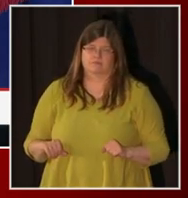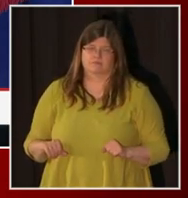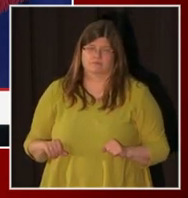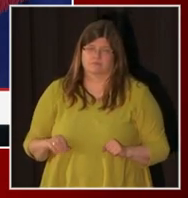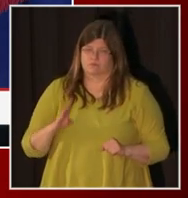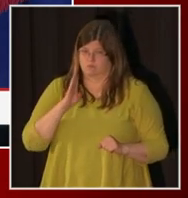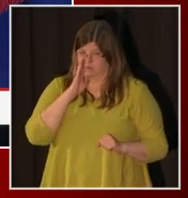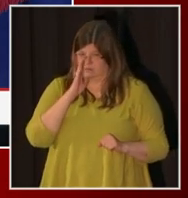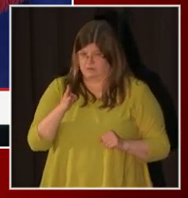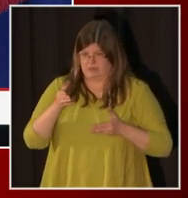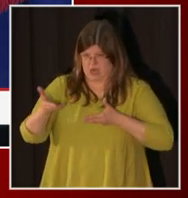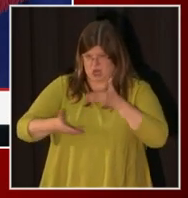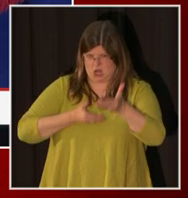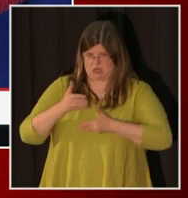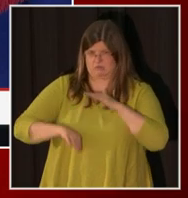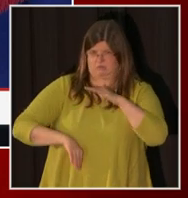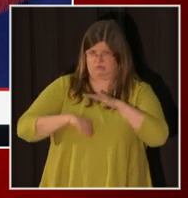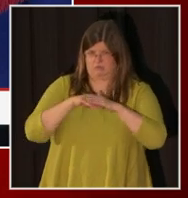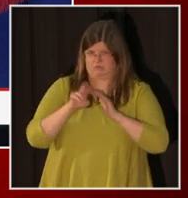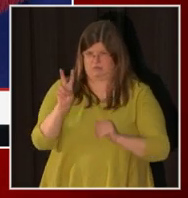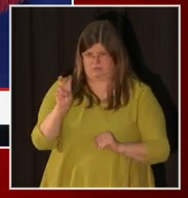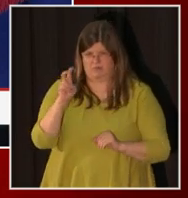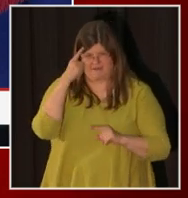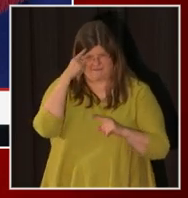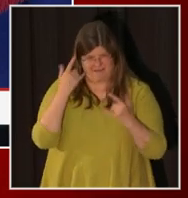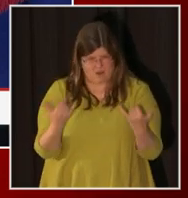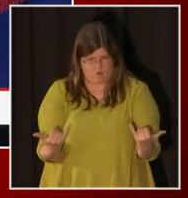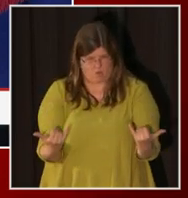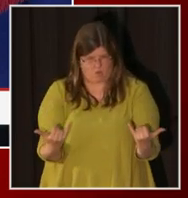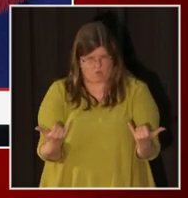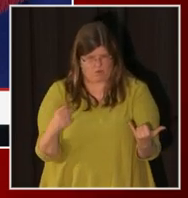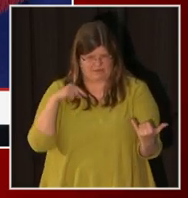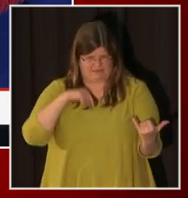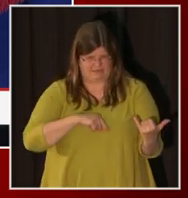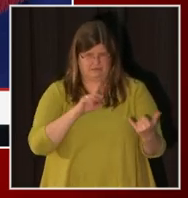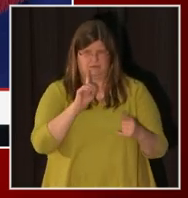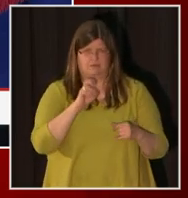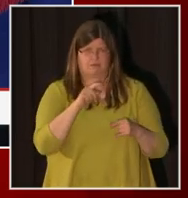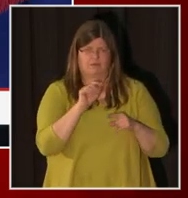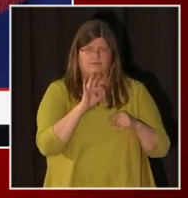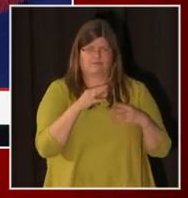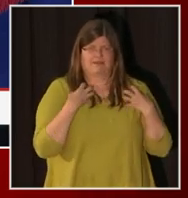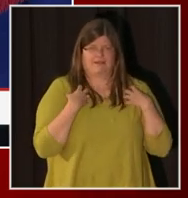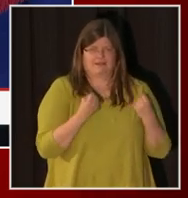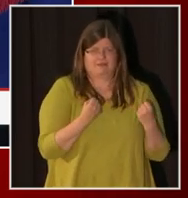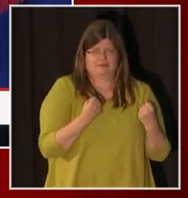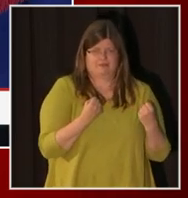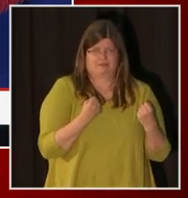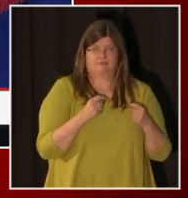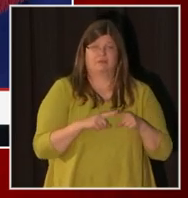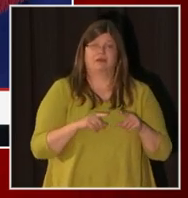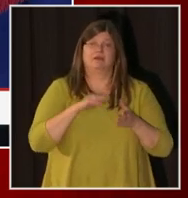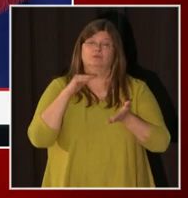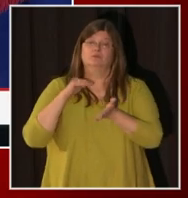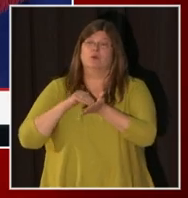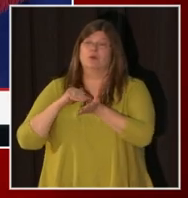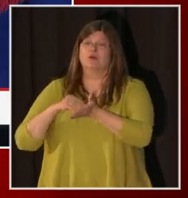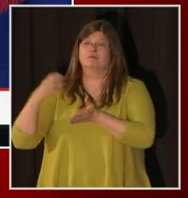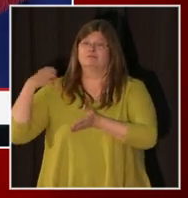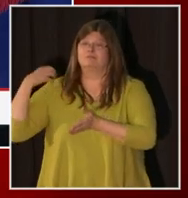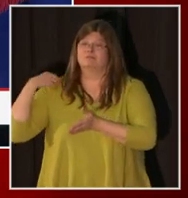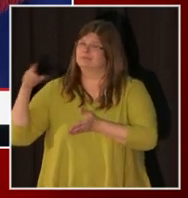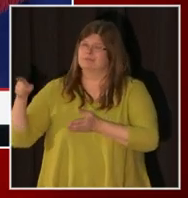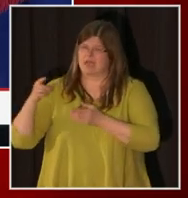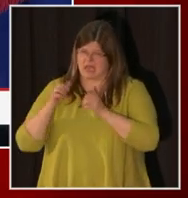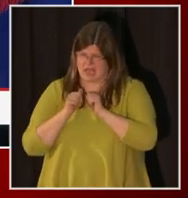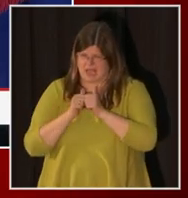200 from the Department of Health. And then Dr. Nesbitt and her team are working on a strategy to get to the other